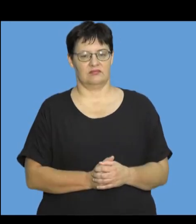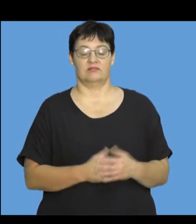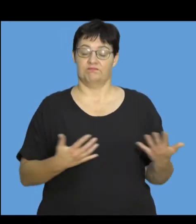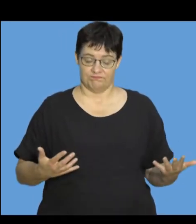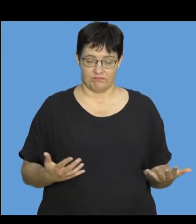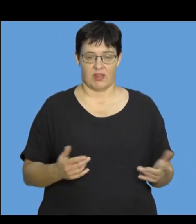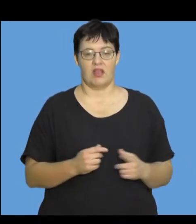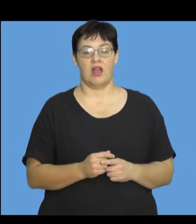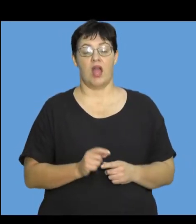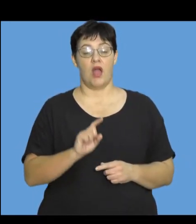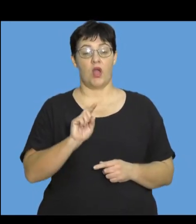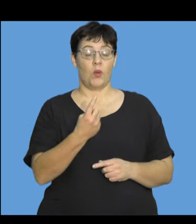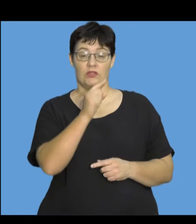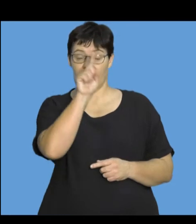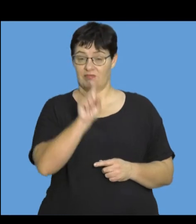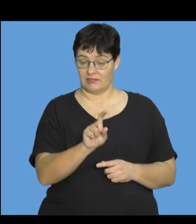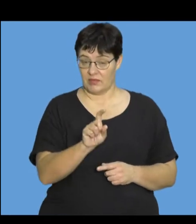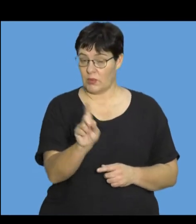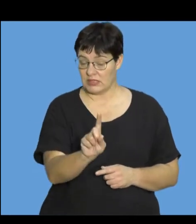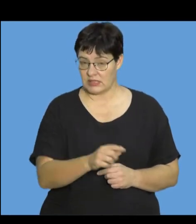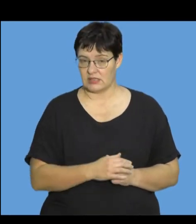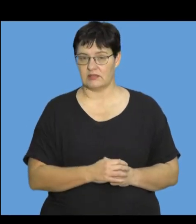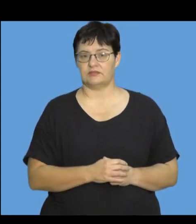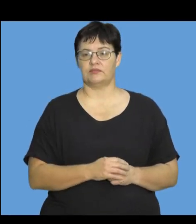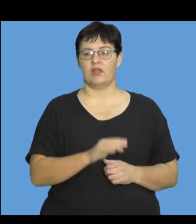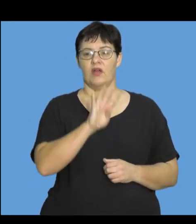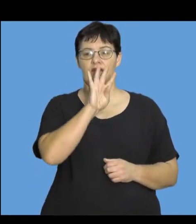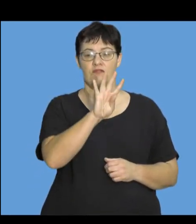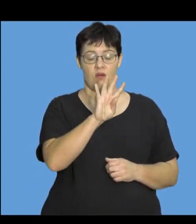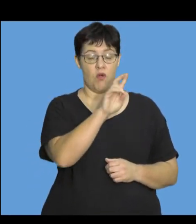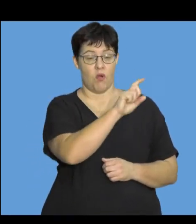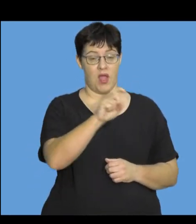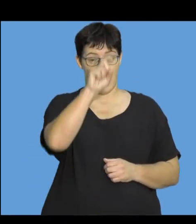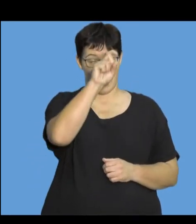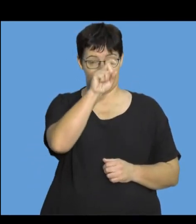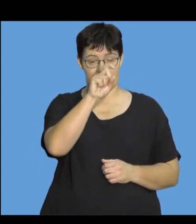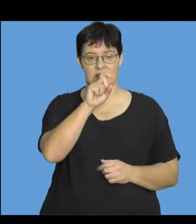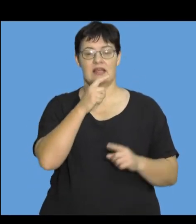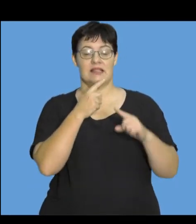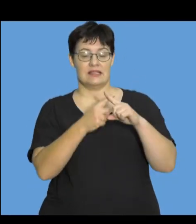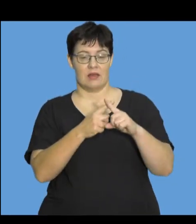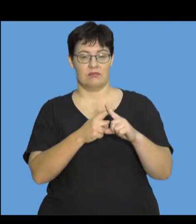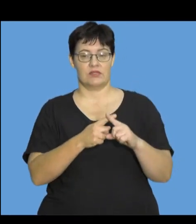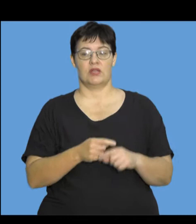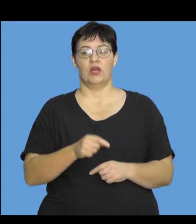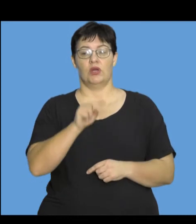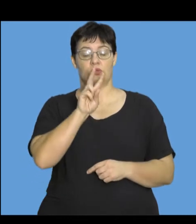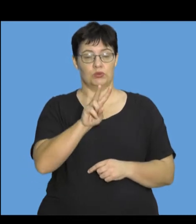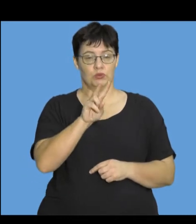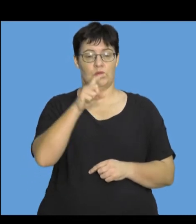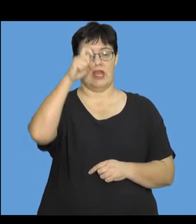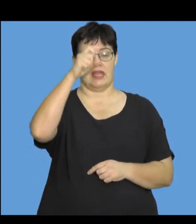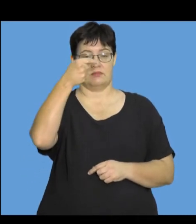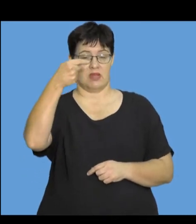Right, so the first question will therefore be 4 to the exponent of x multiplied by 2 to the exponent of